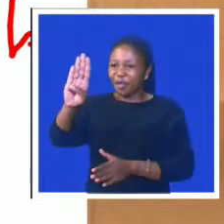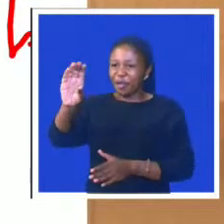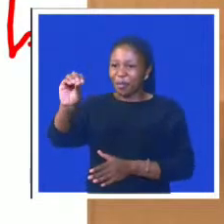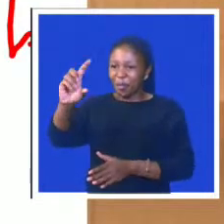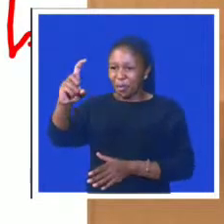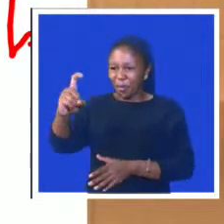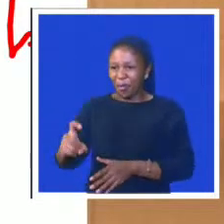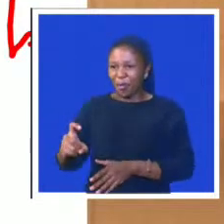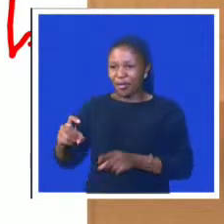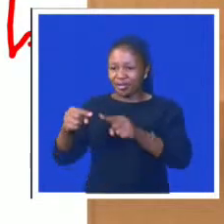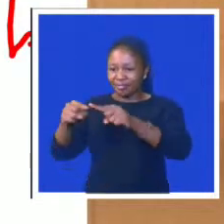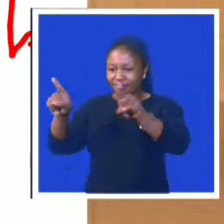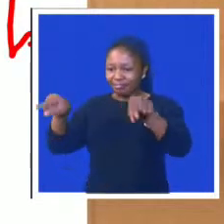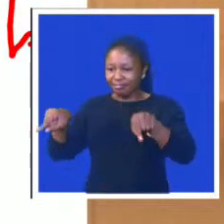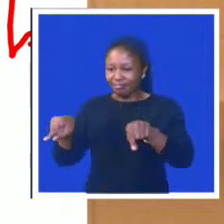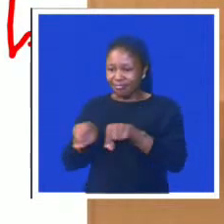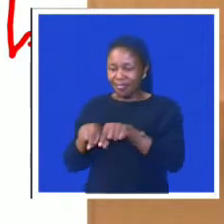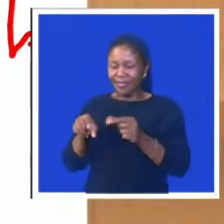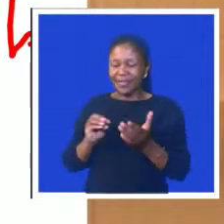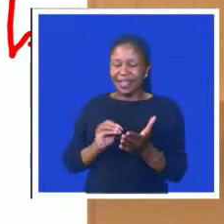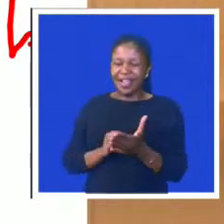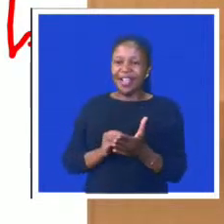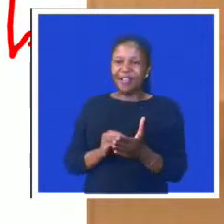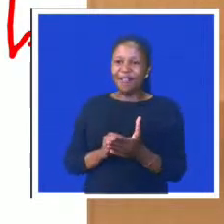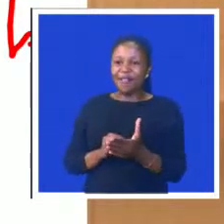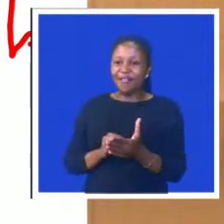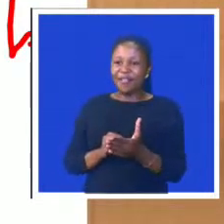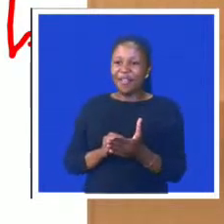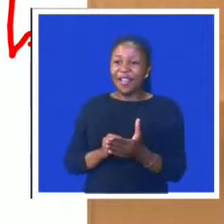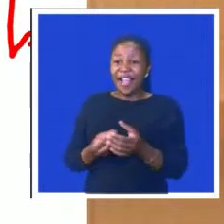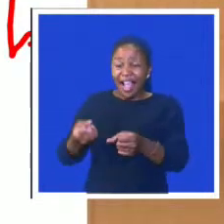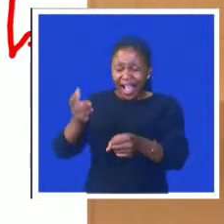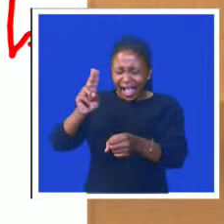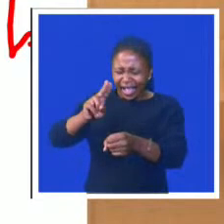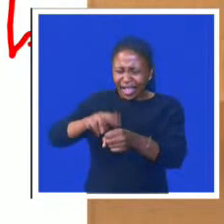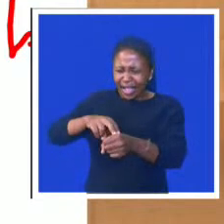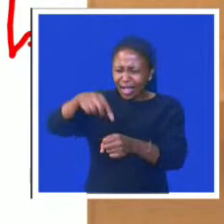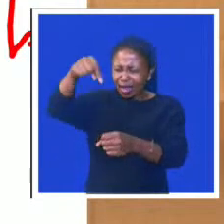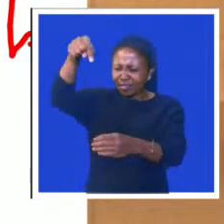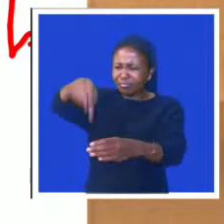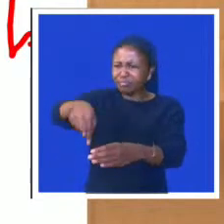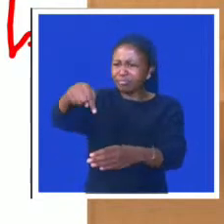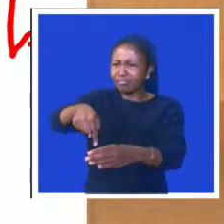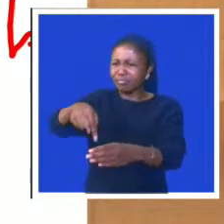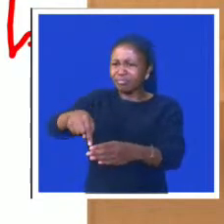And then again, we also have got a ball there.